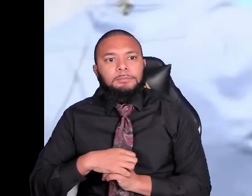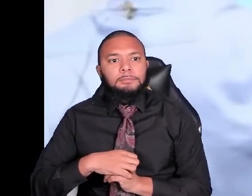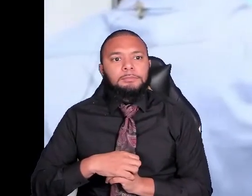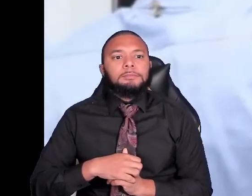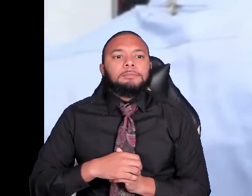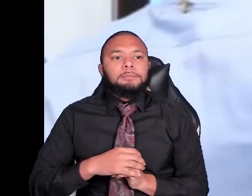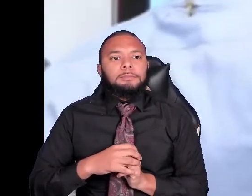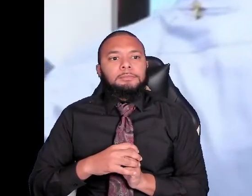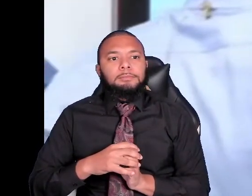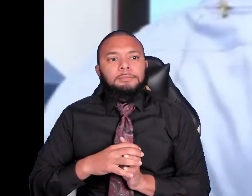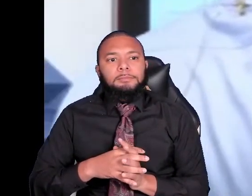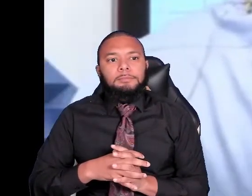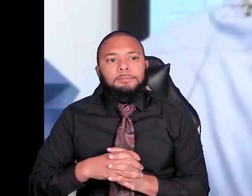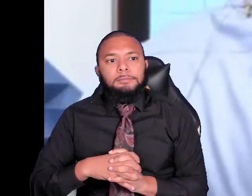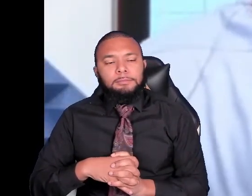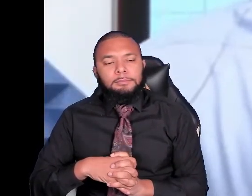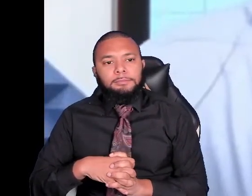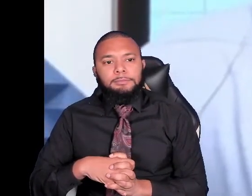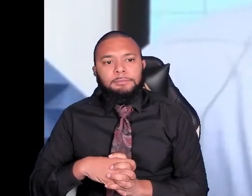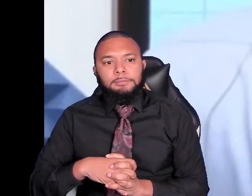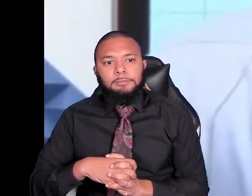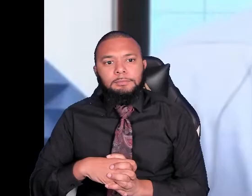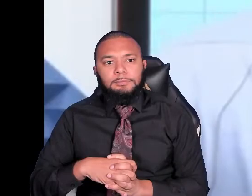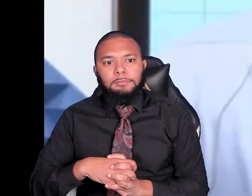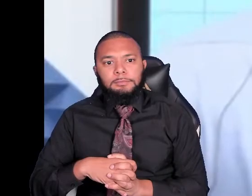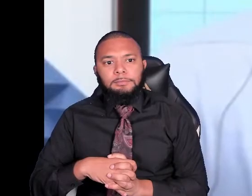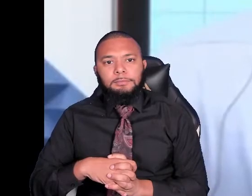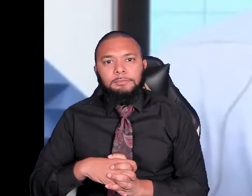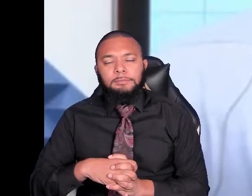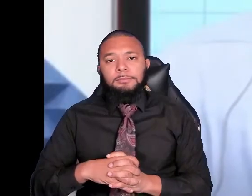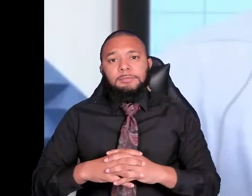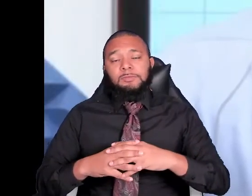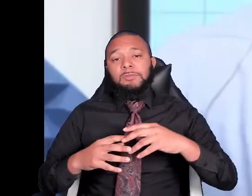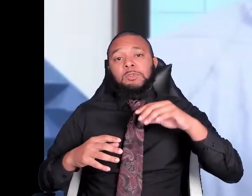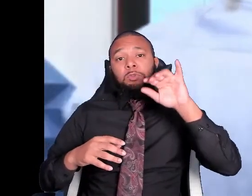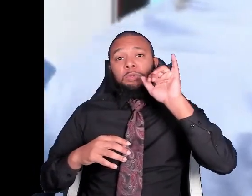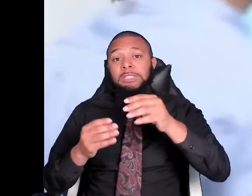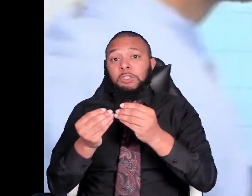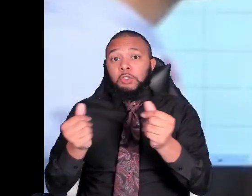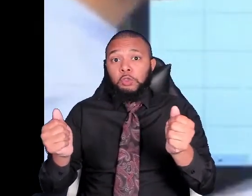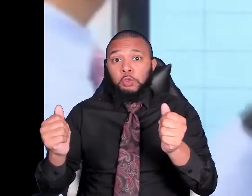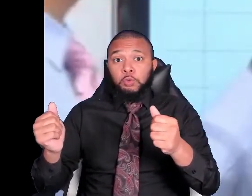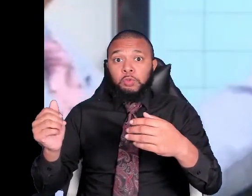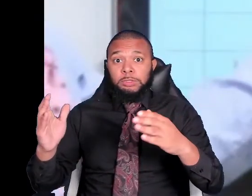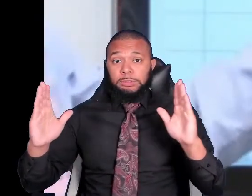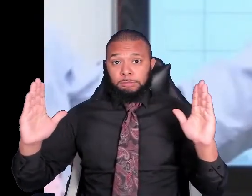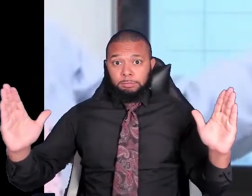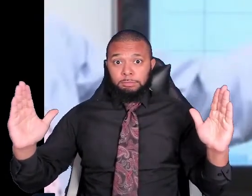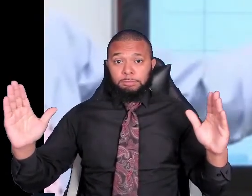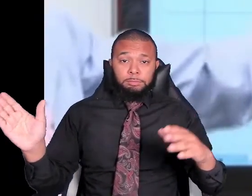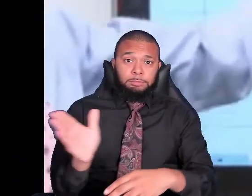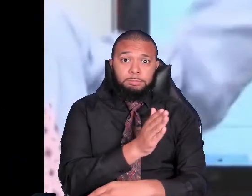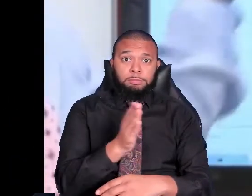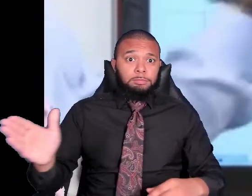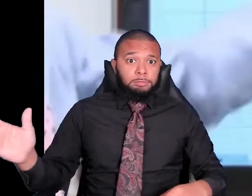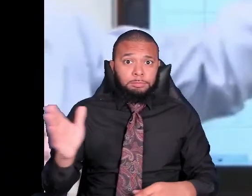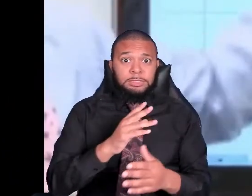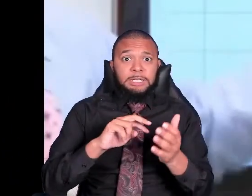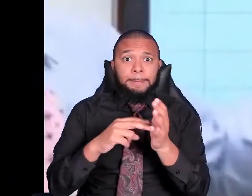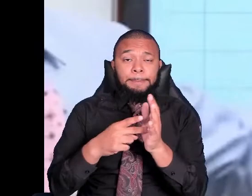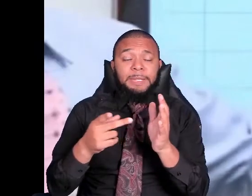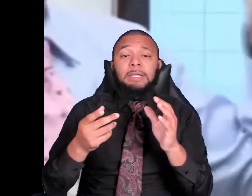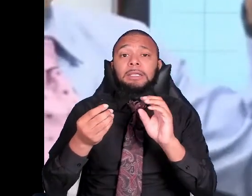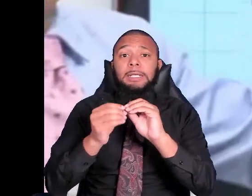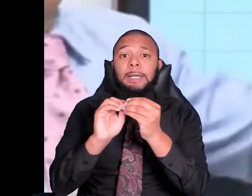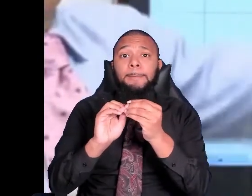So this solution region, we could pick any number in this